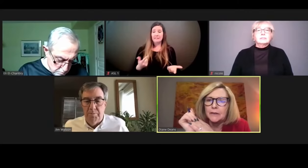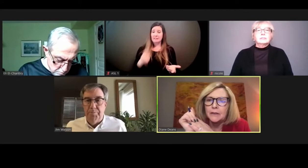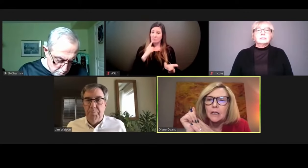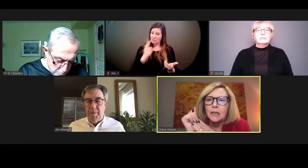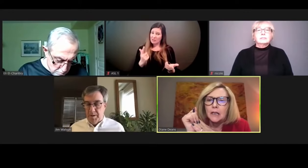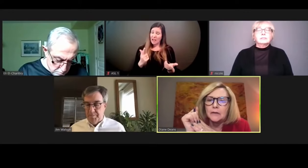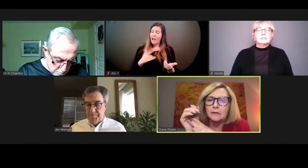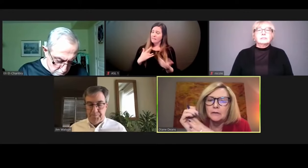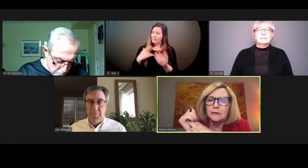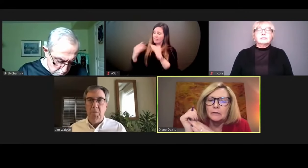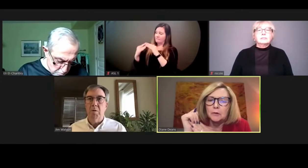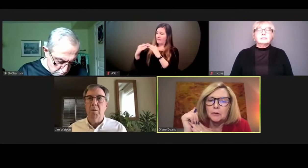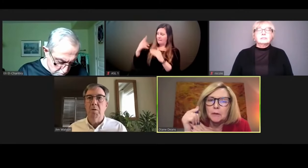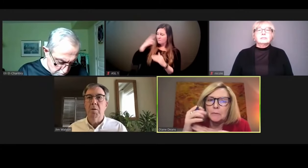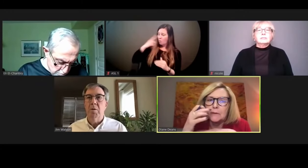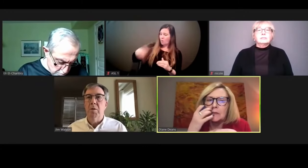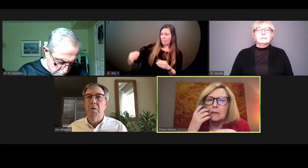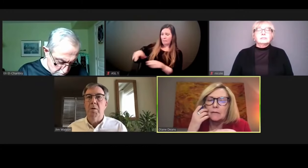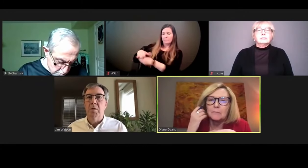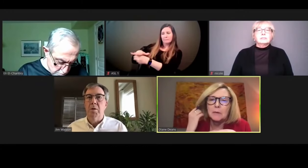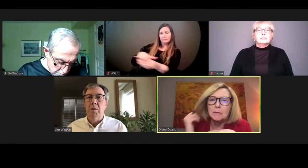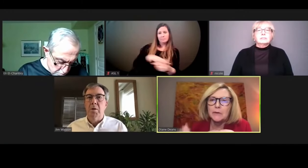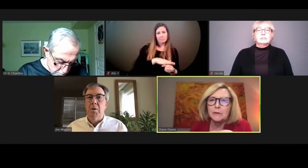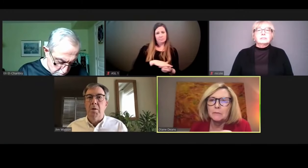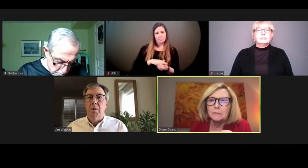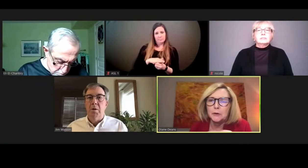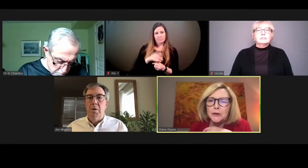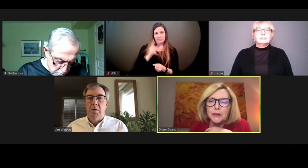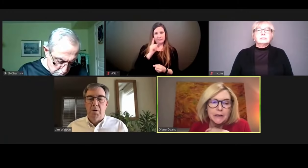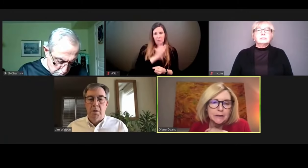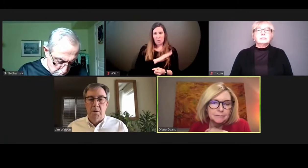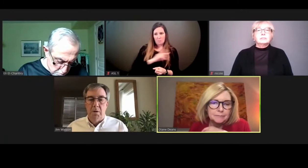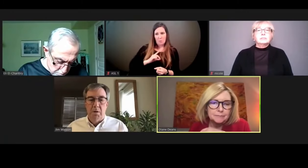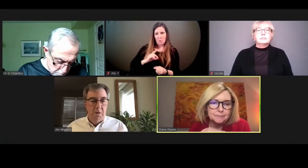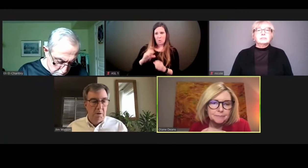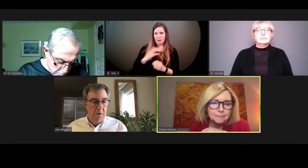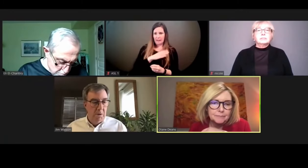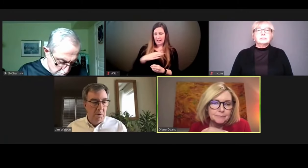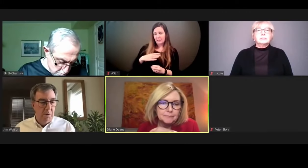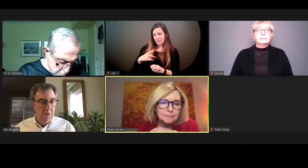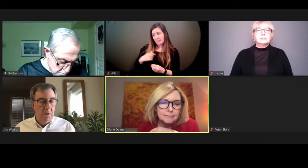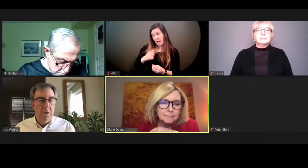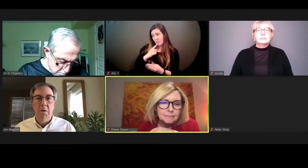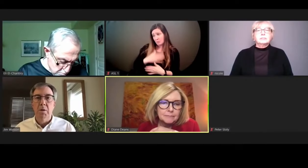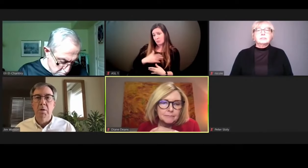fairness to the board members and council members, I would appreciate it.